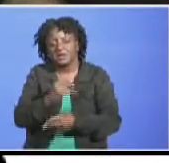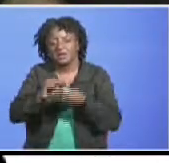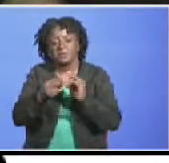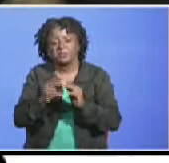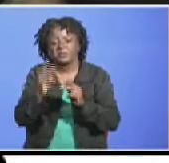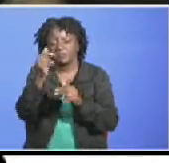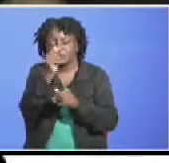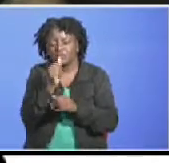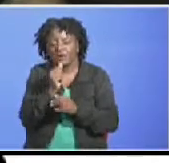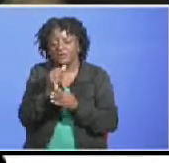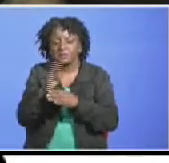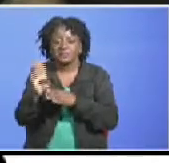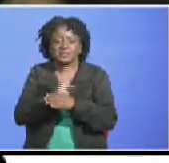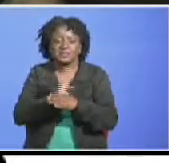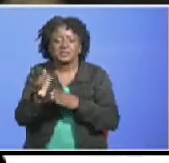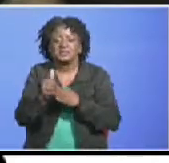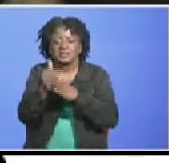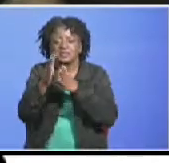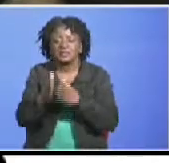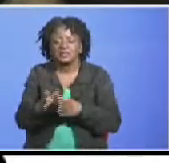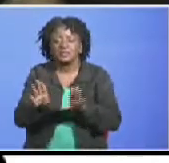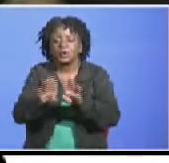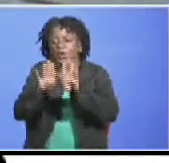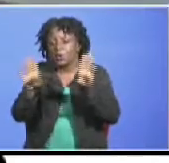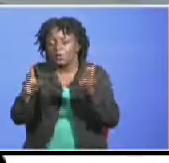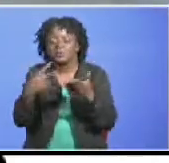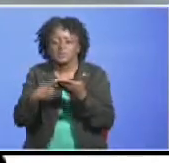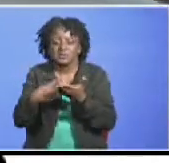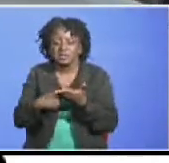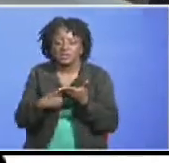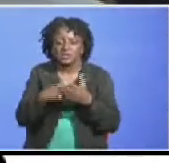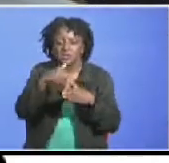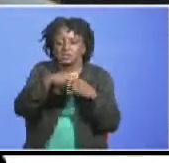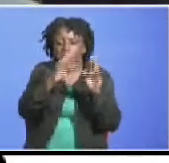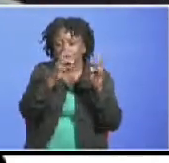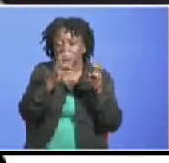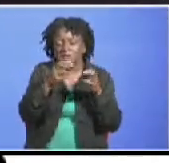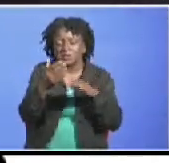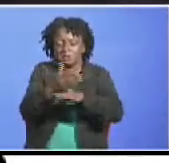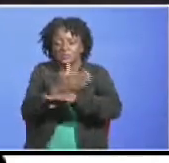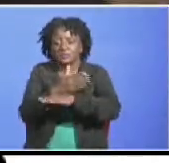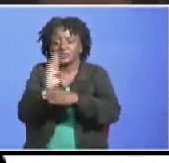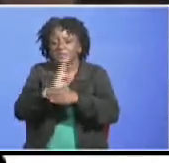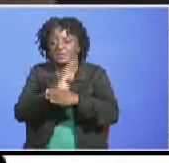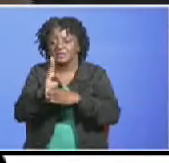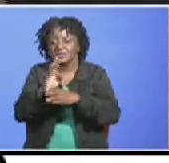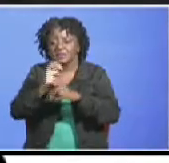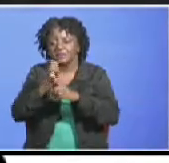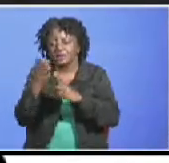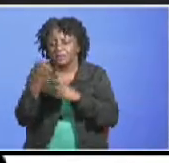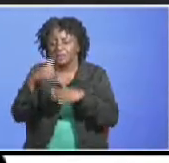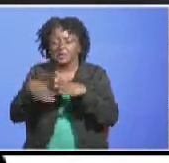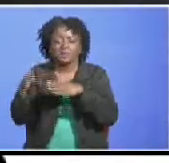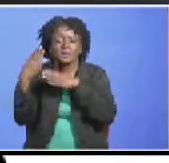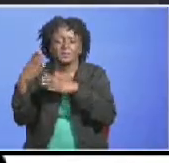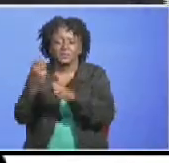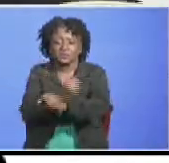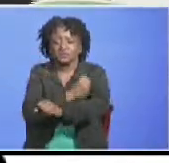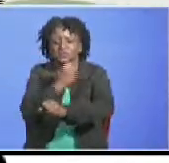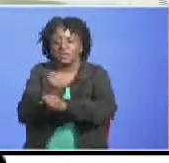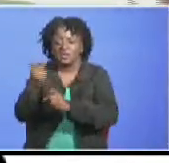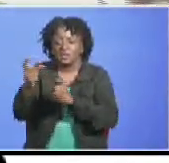to an open forum on a number of topics, including enhancing the business environment in the Bahamas, strengthening competitiveness across the